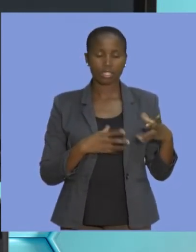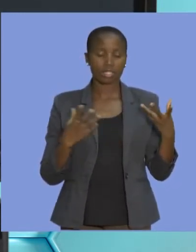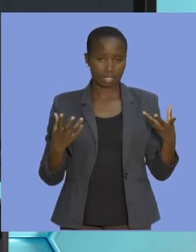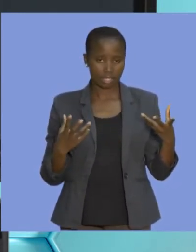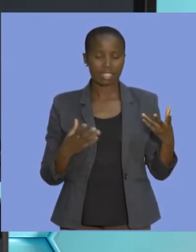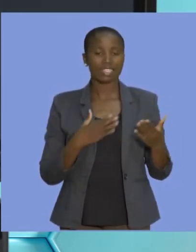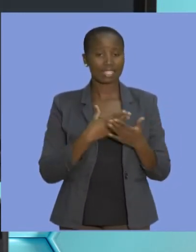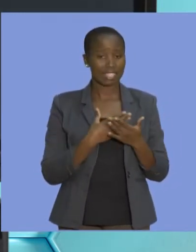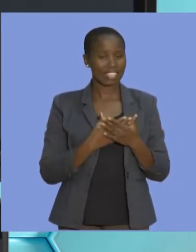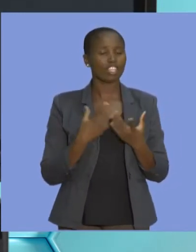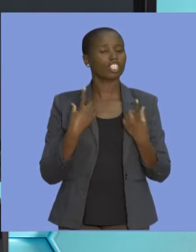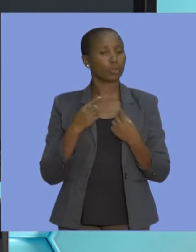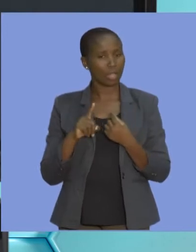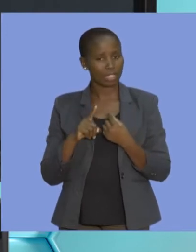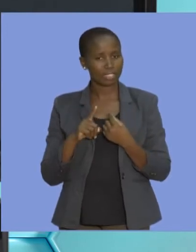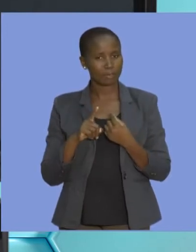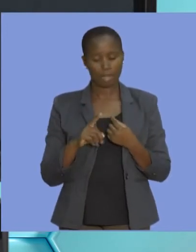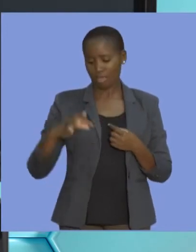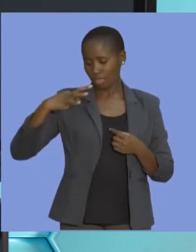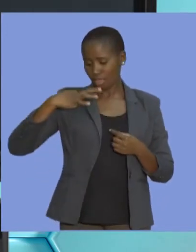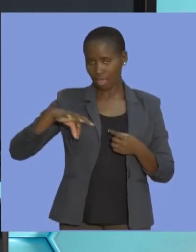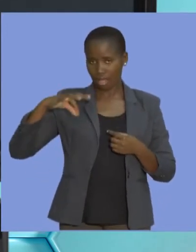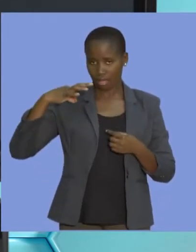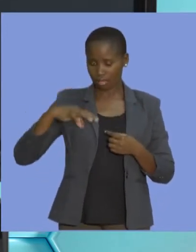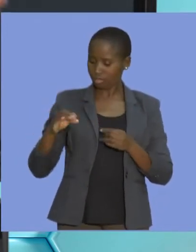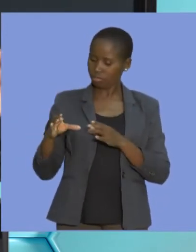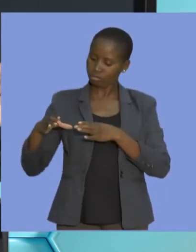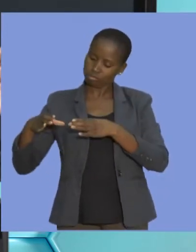group all girls between the age of